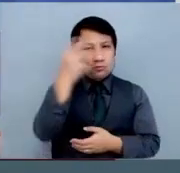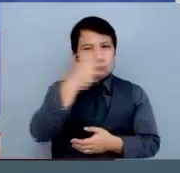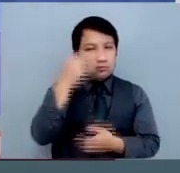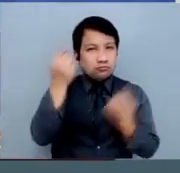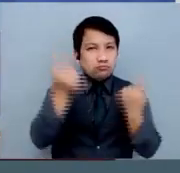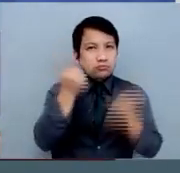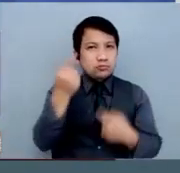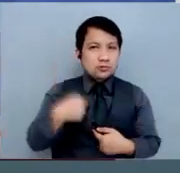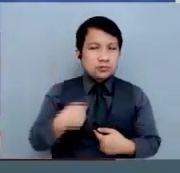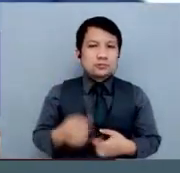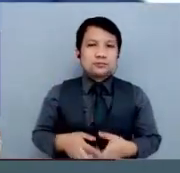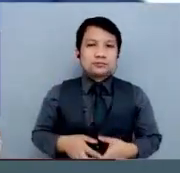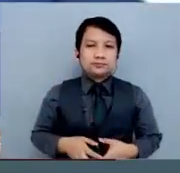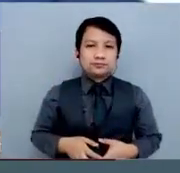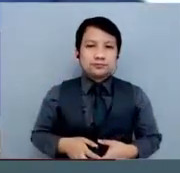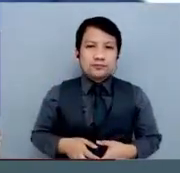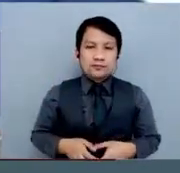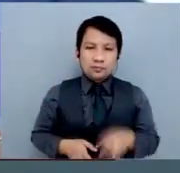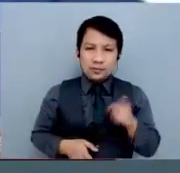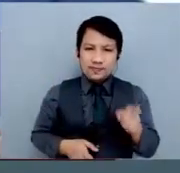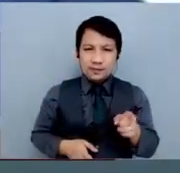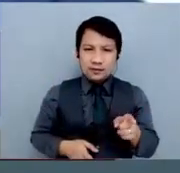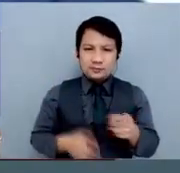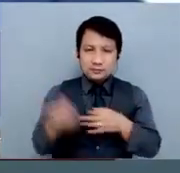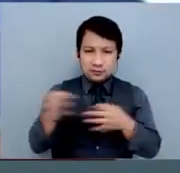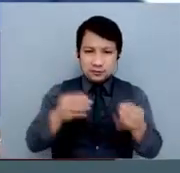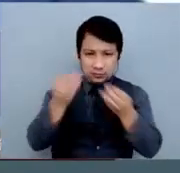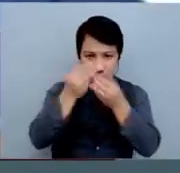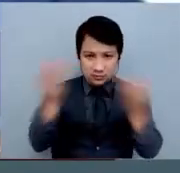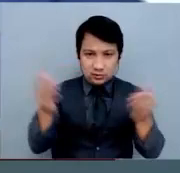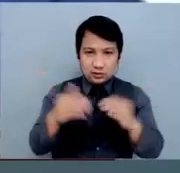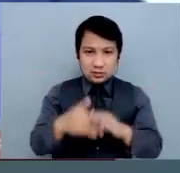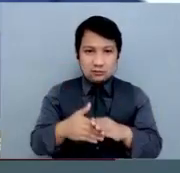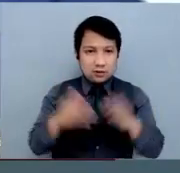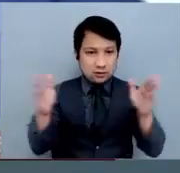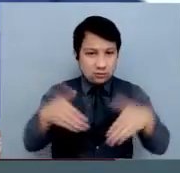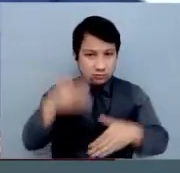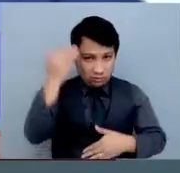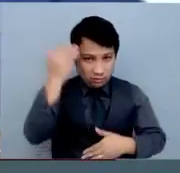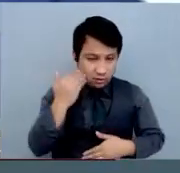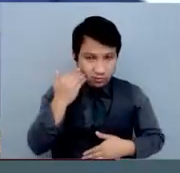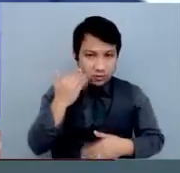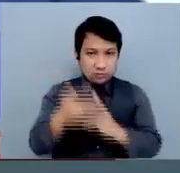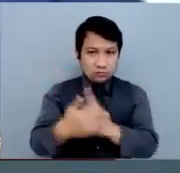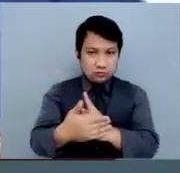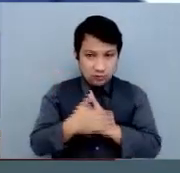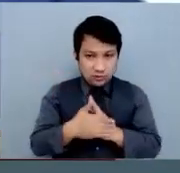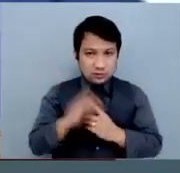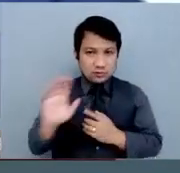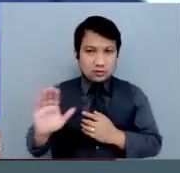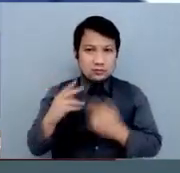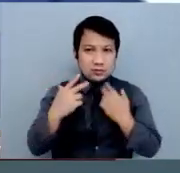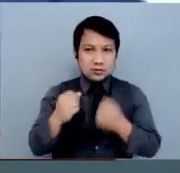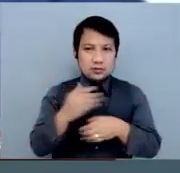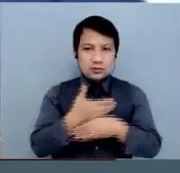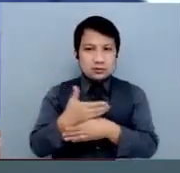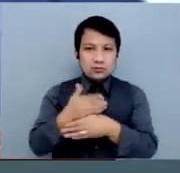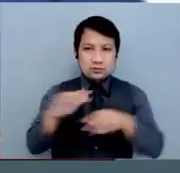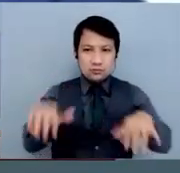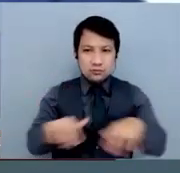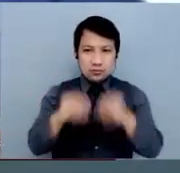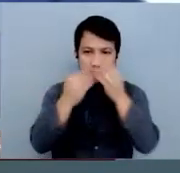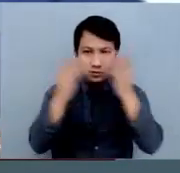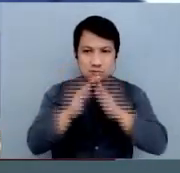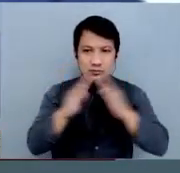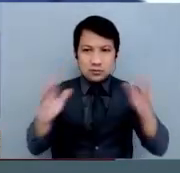concern. Mm-hmm. I suppose that explains nga itong shortening ng quarantine period for healthcare workers. Talagang malaking bagay